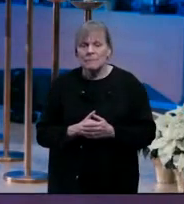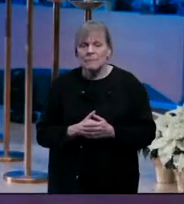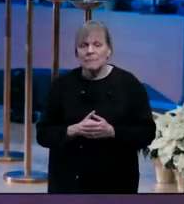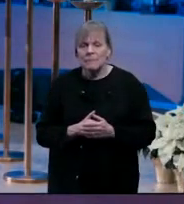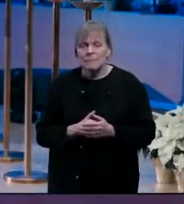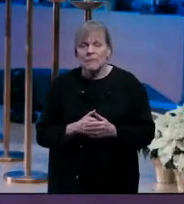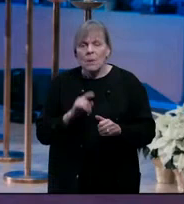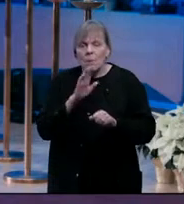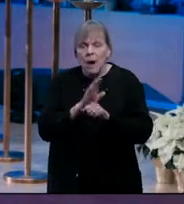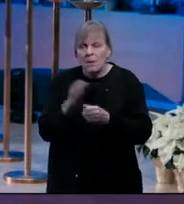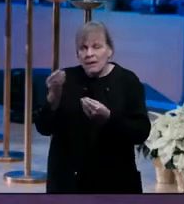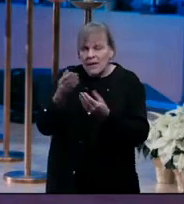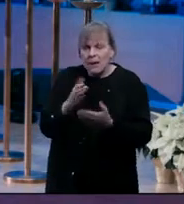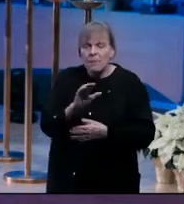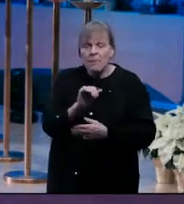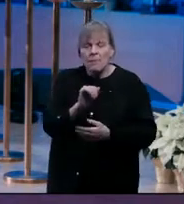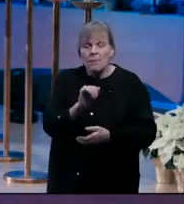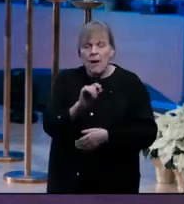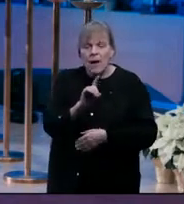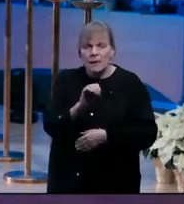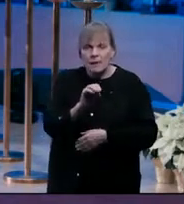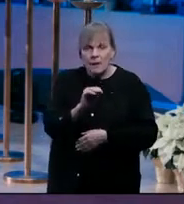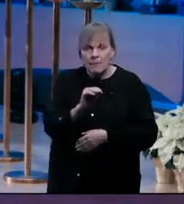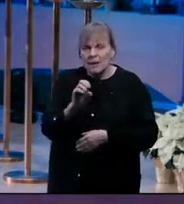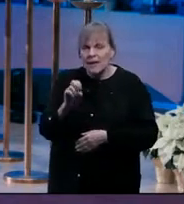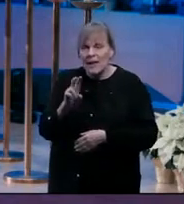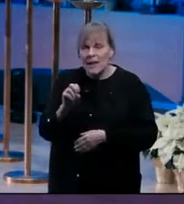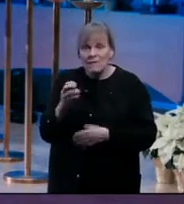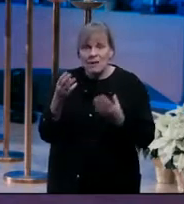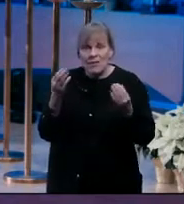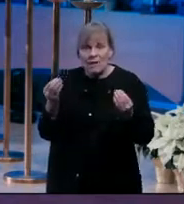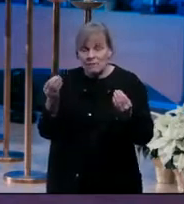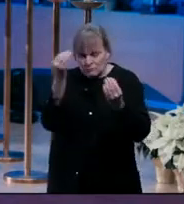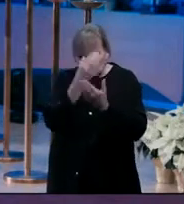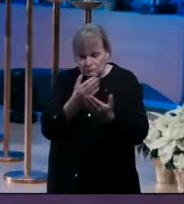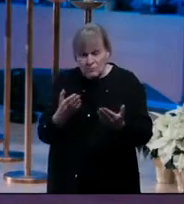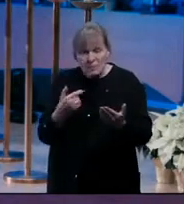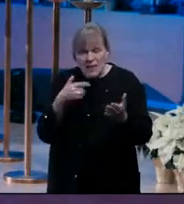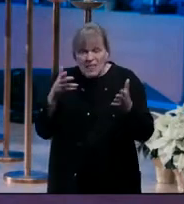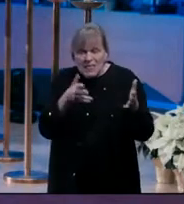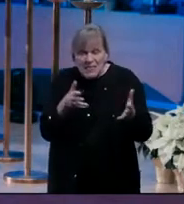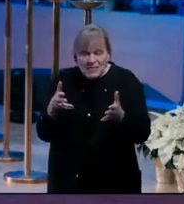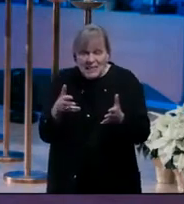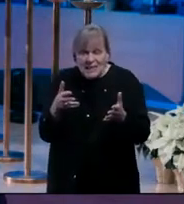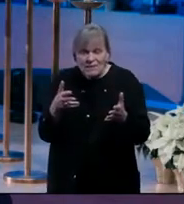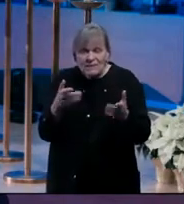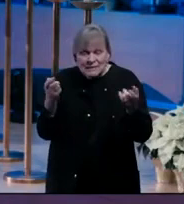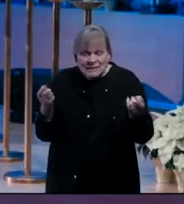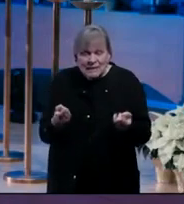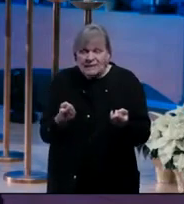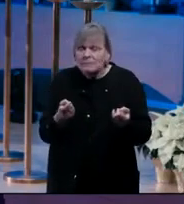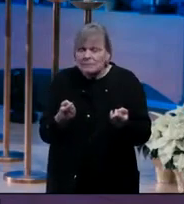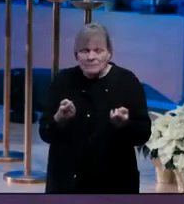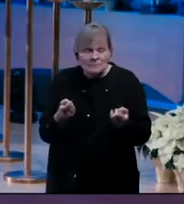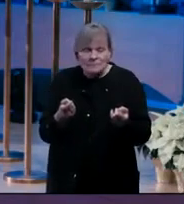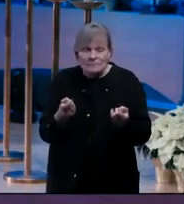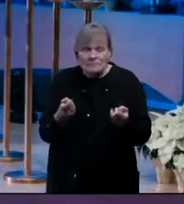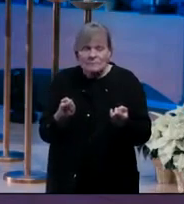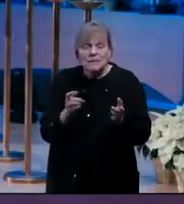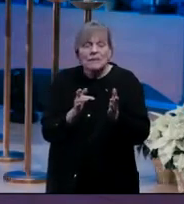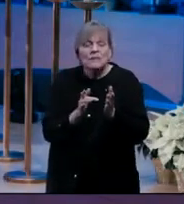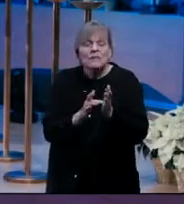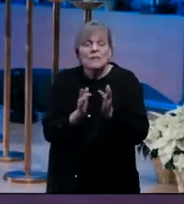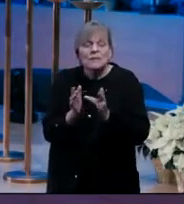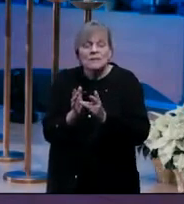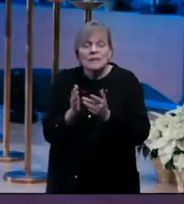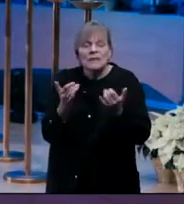the promise that God gave to Adam and Eve as they left the Garden of Eden, that he would not leave them in their sin, in their brokenness, but he would step into it.